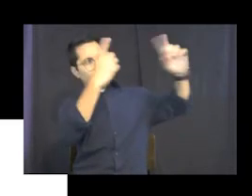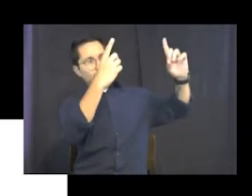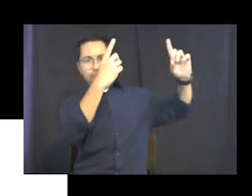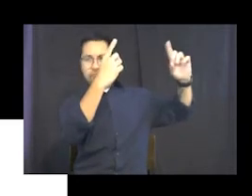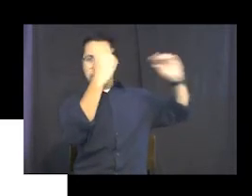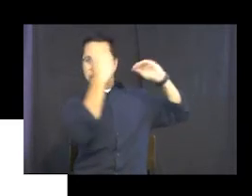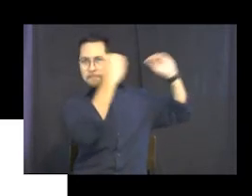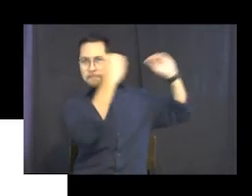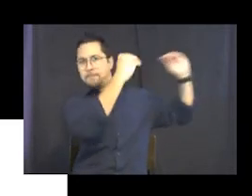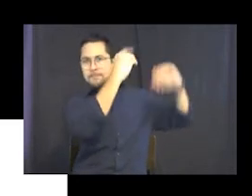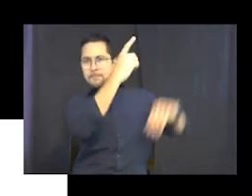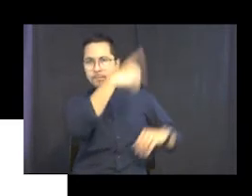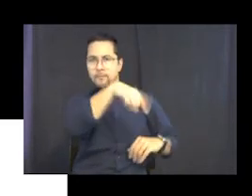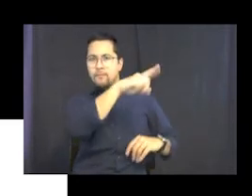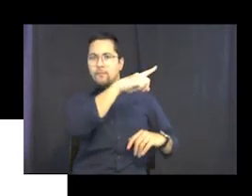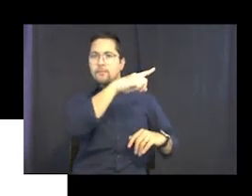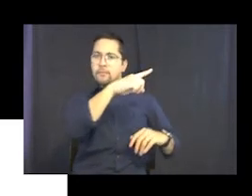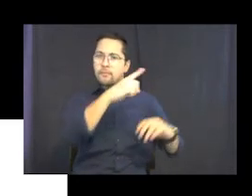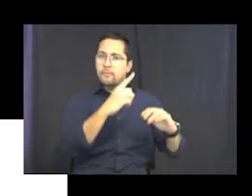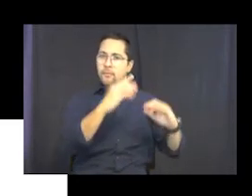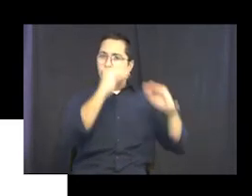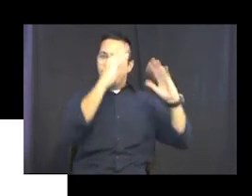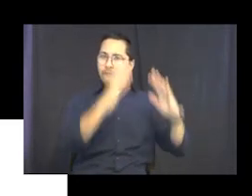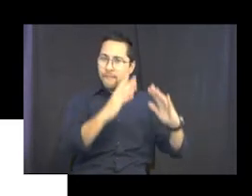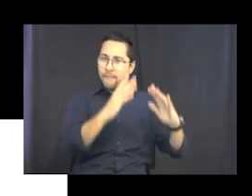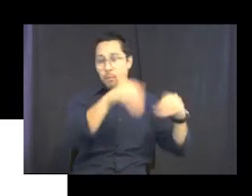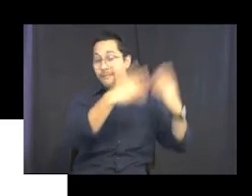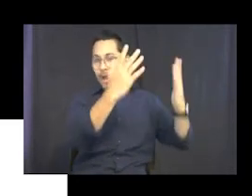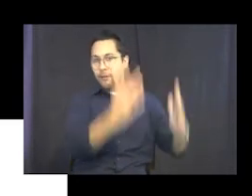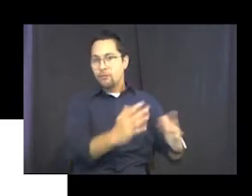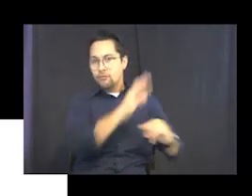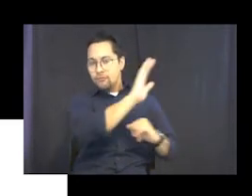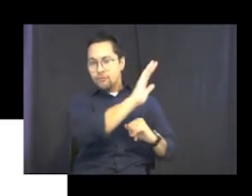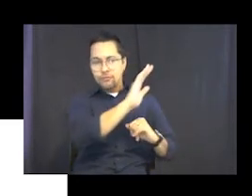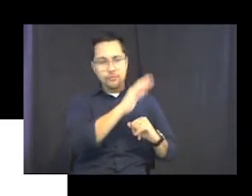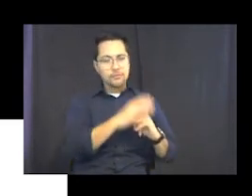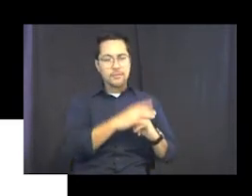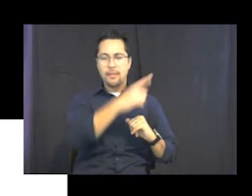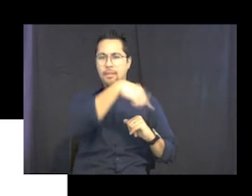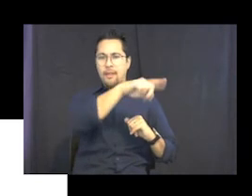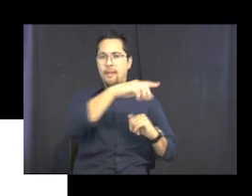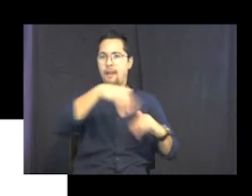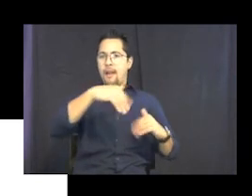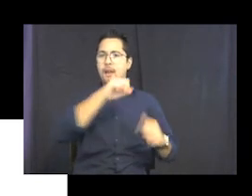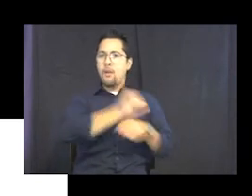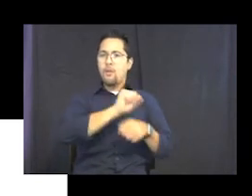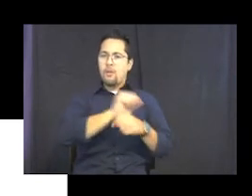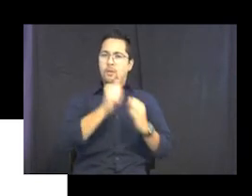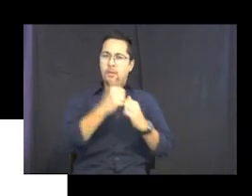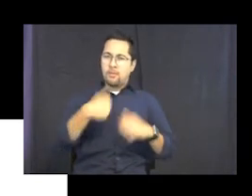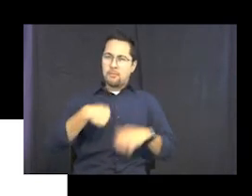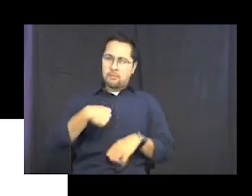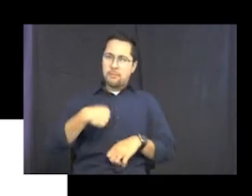those providers to that had not already worked with me in the past,